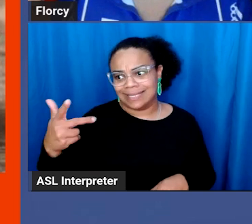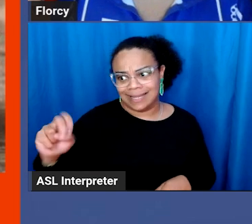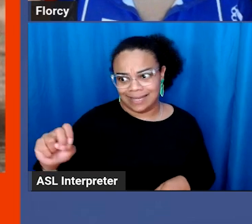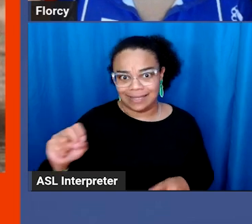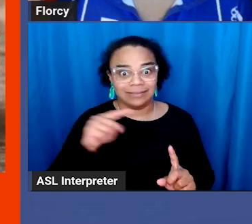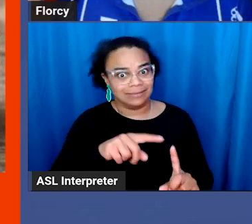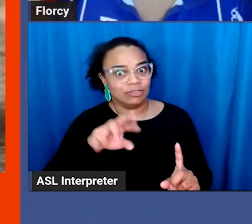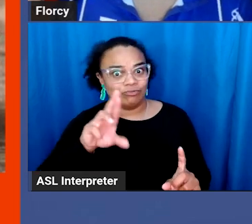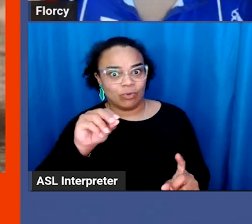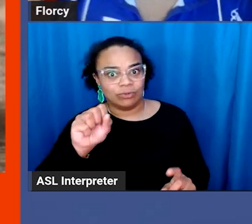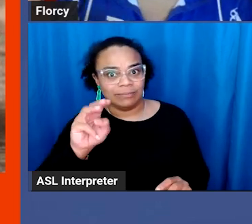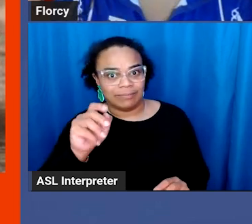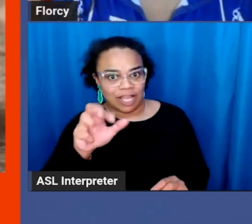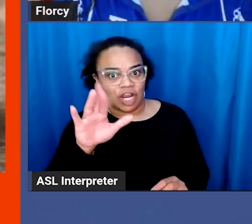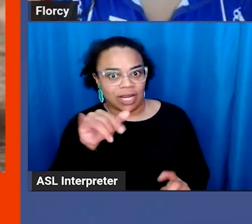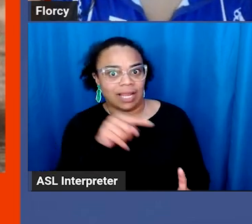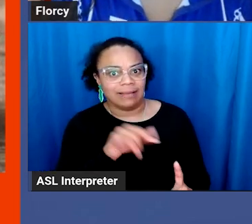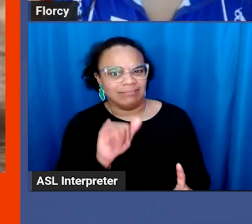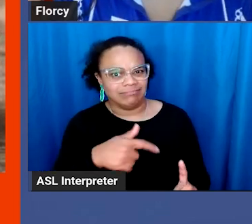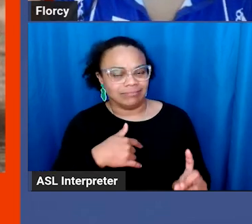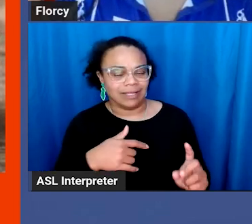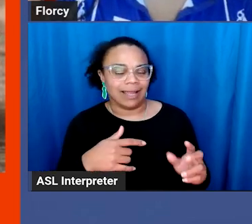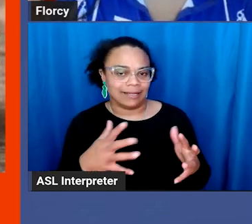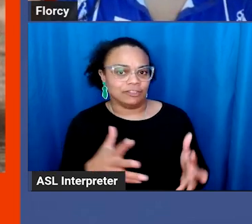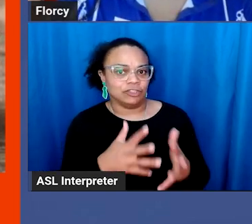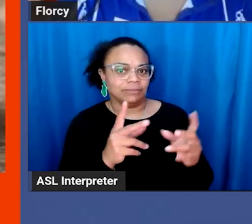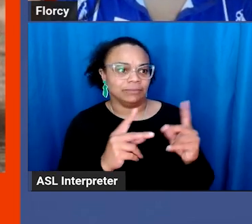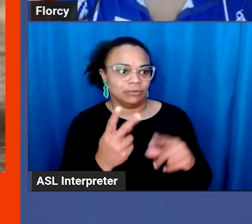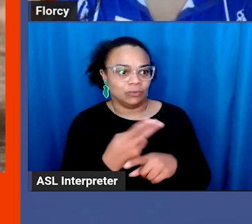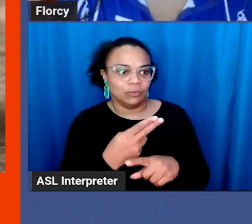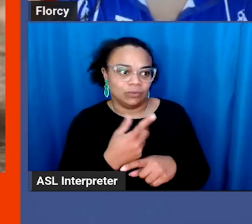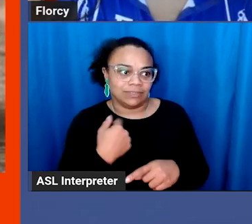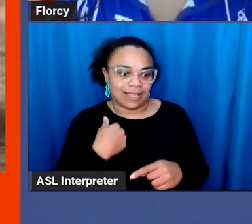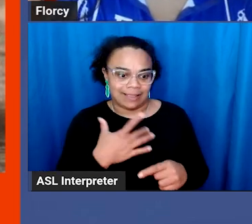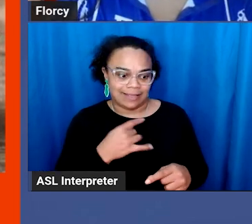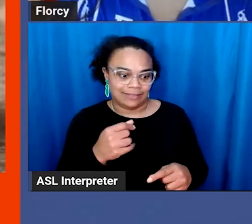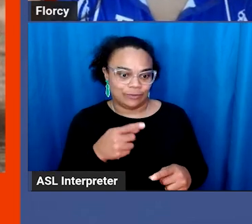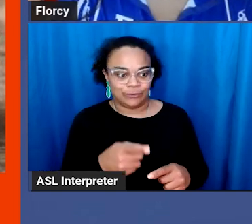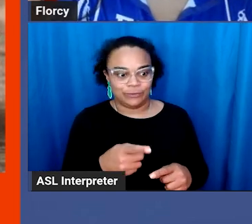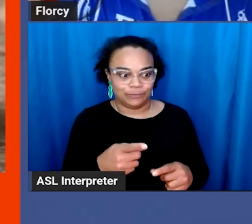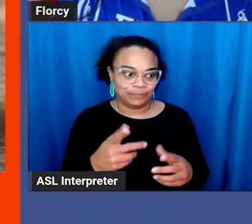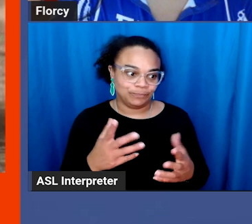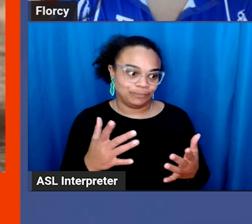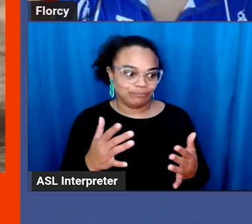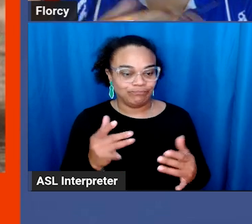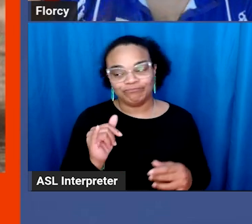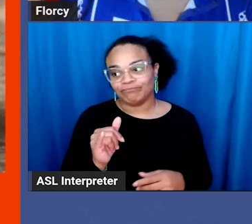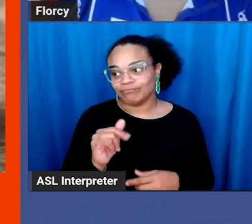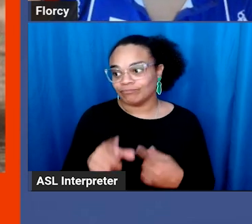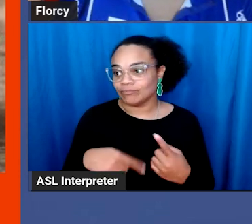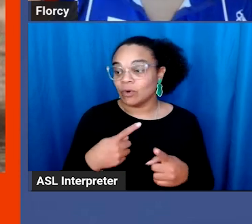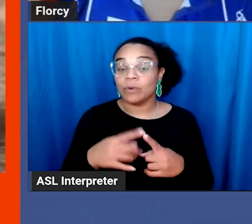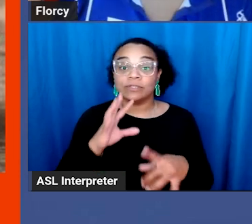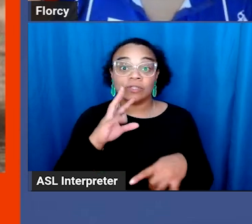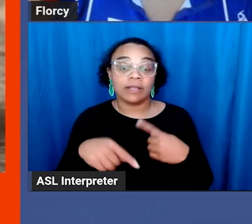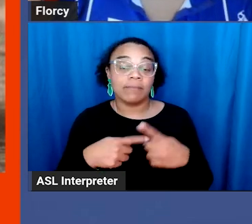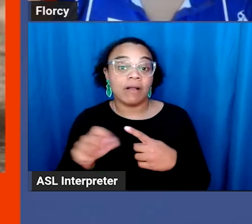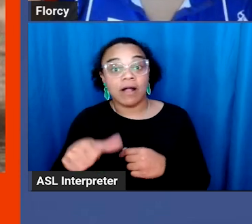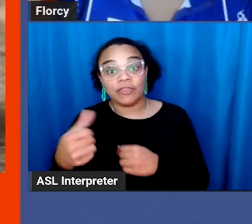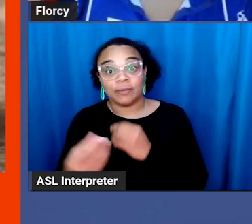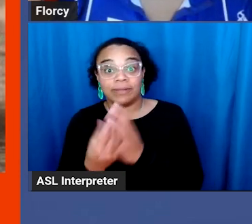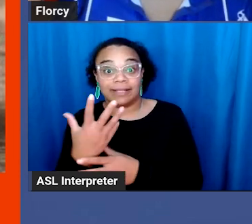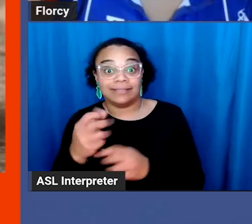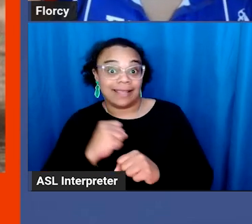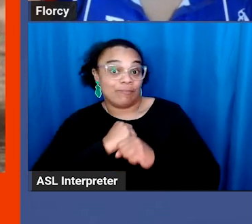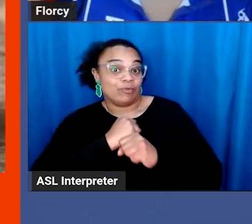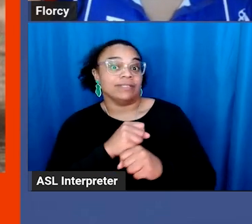more into the, into like, just like when talking about like other plants that can protect